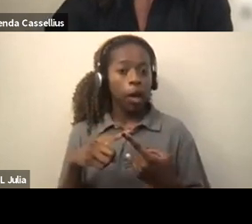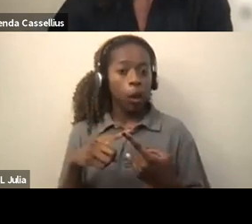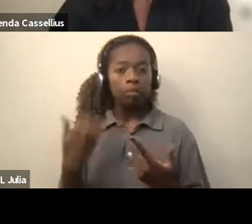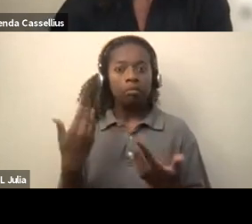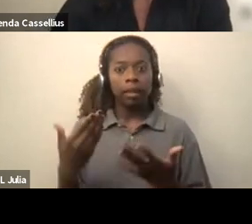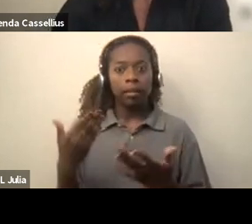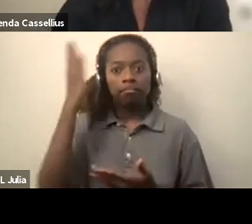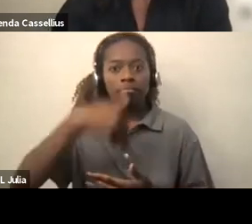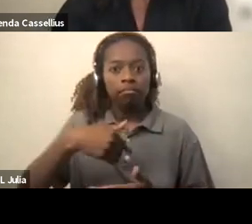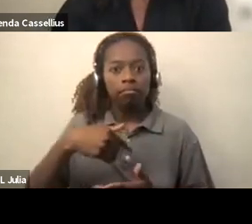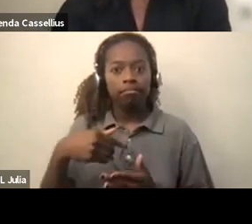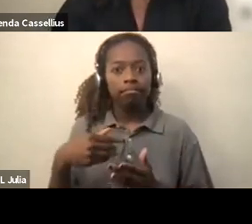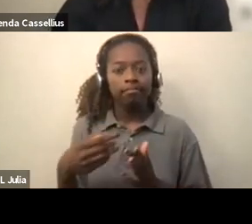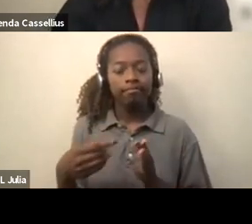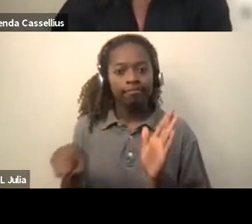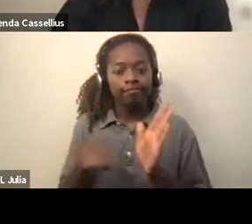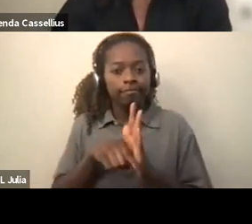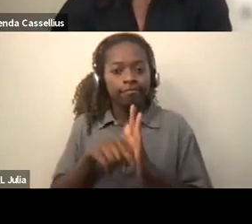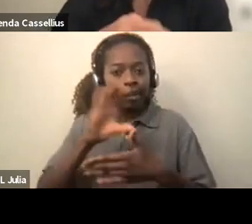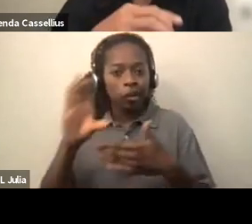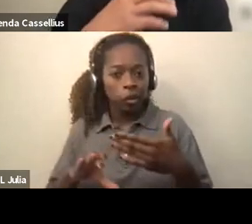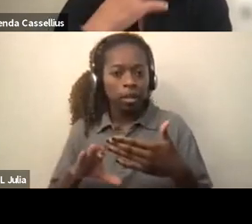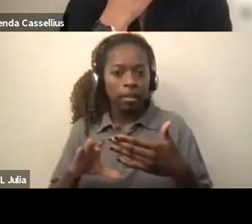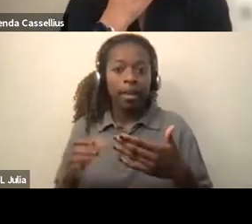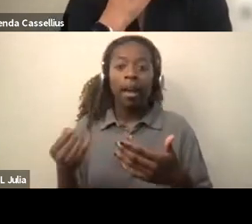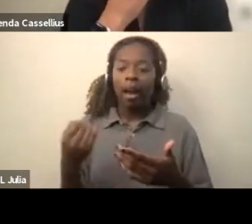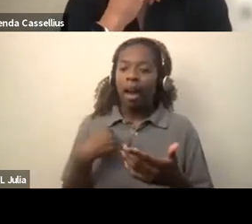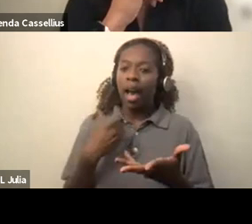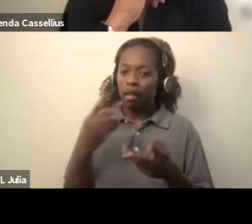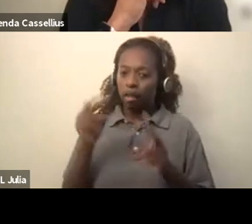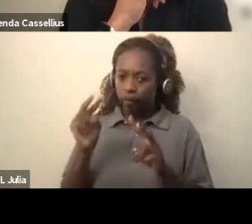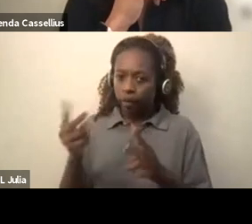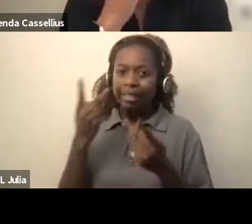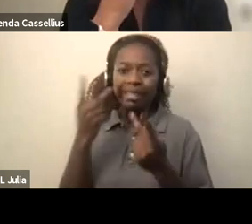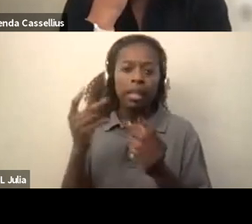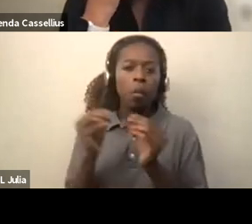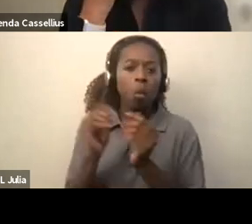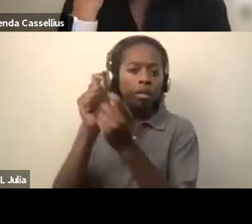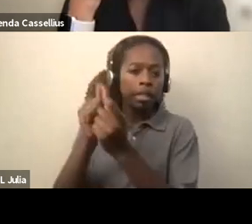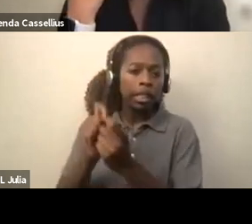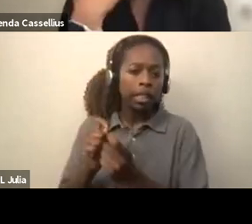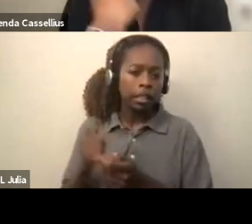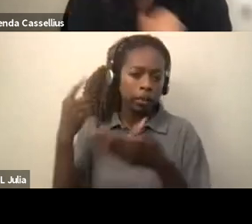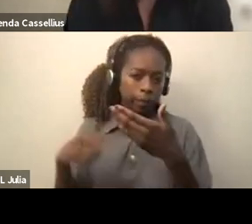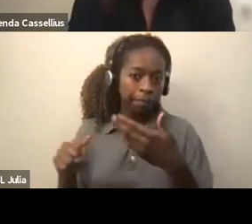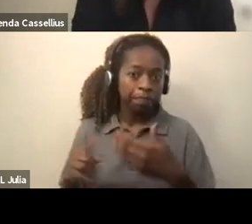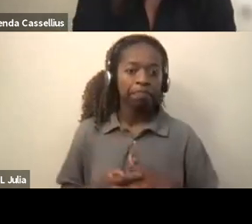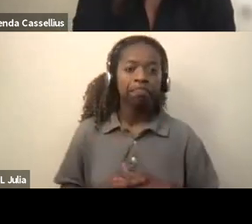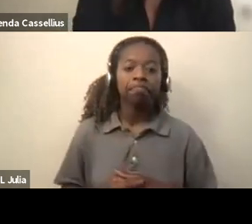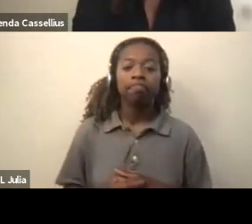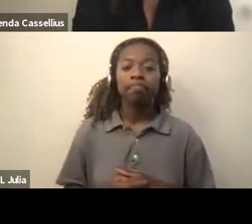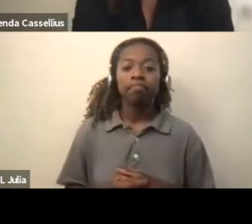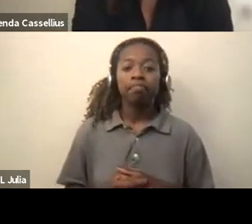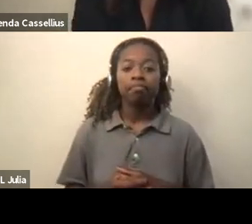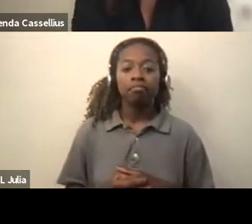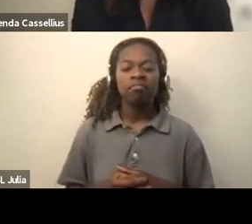particular item and look forward to seeing that in more detail when it is when the simulations are presented to us next week i want to make most of